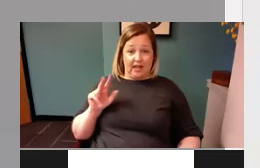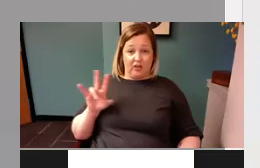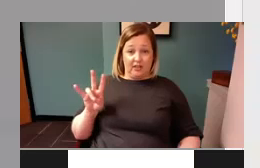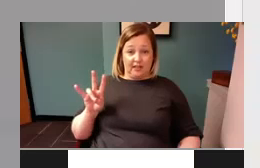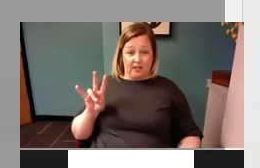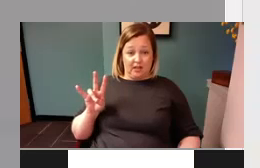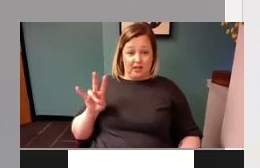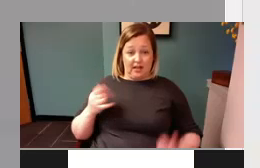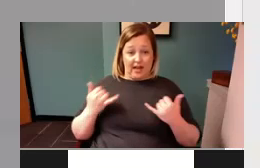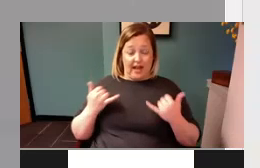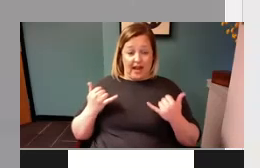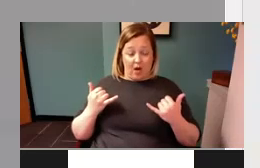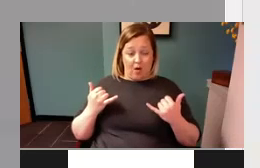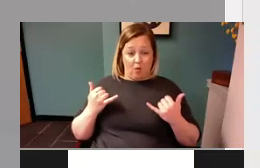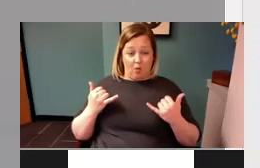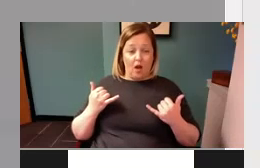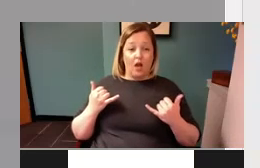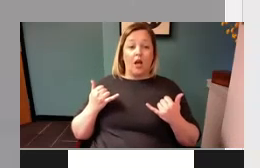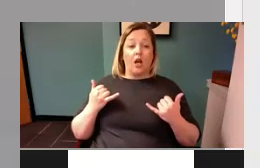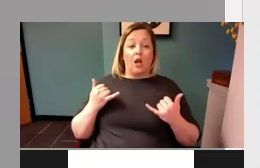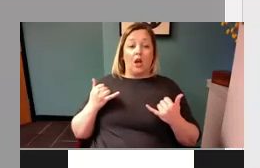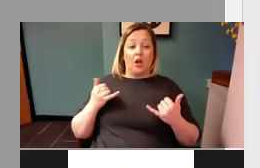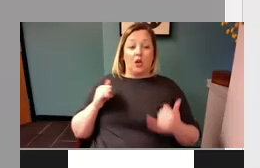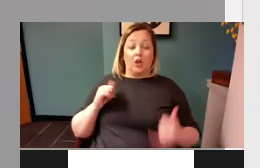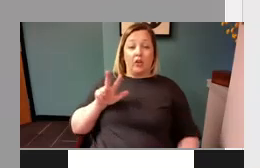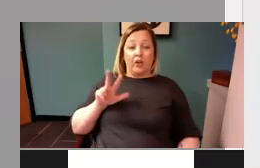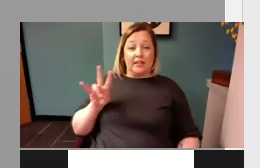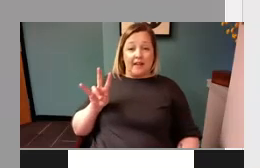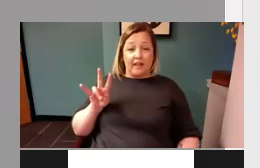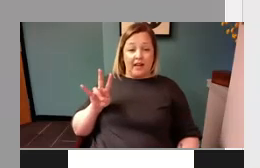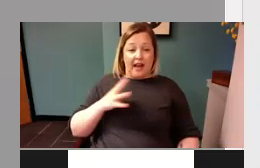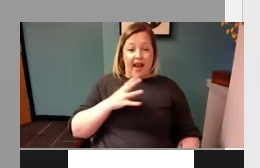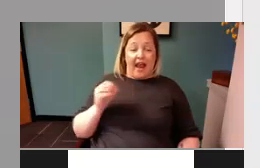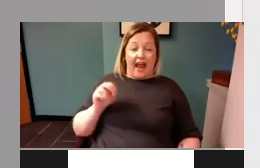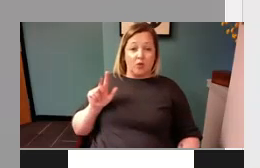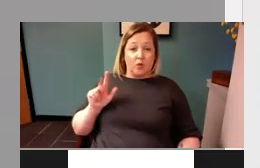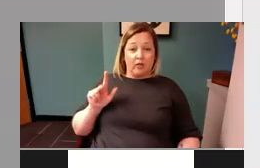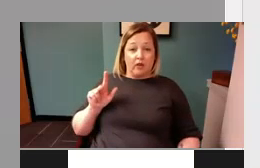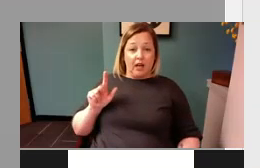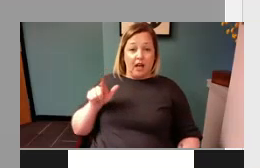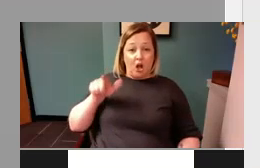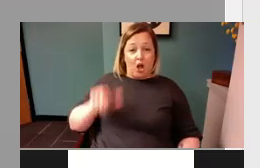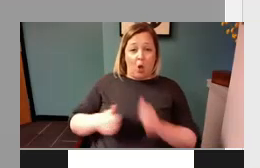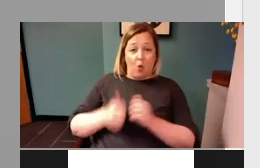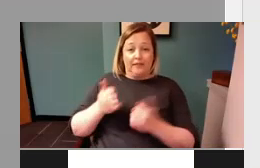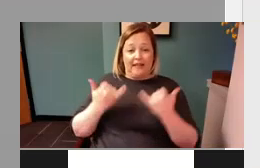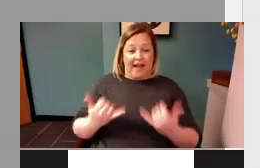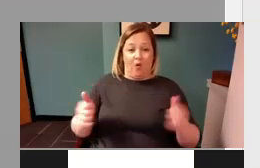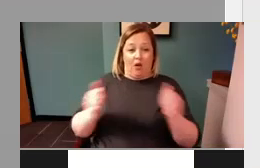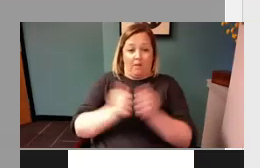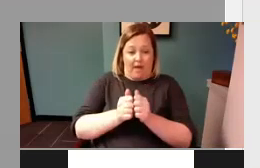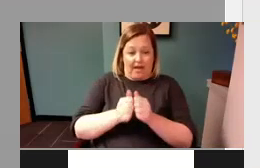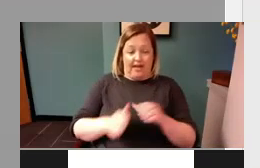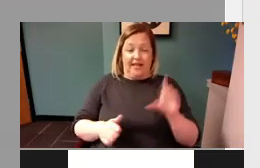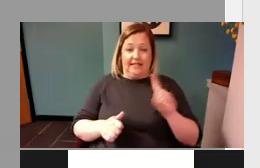and 23 are the lowest. So we now combine N and D. So this particular set of nodes are combined. So we now get 23